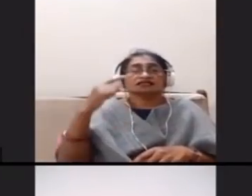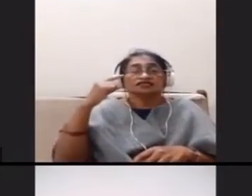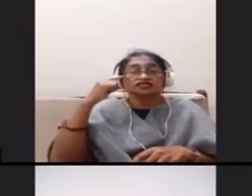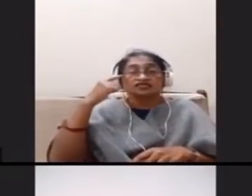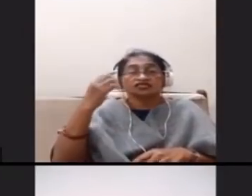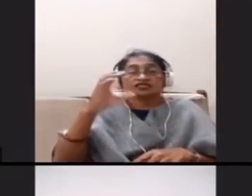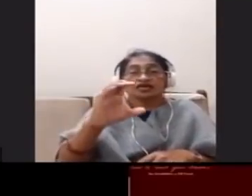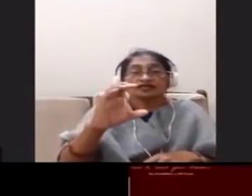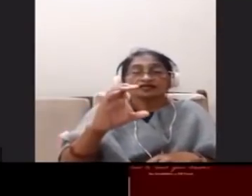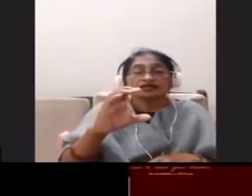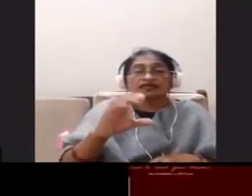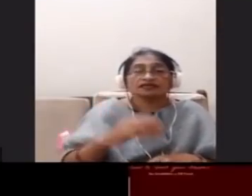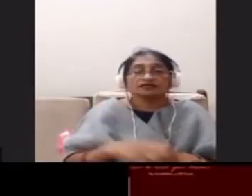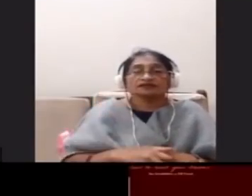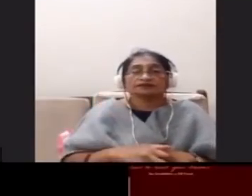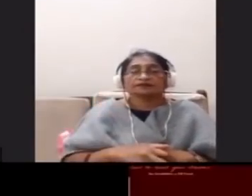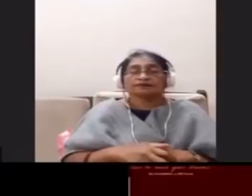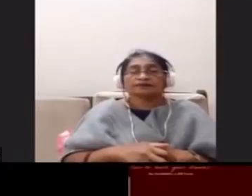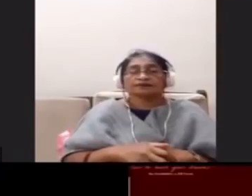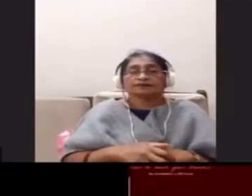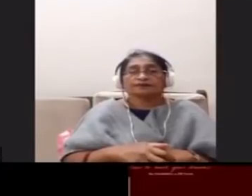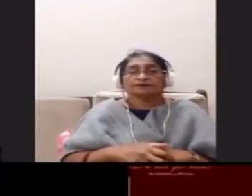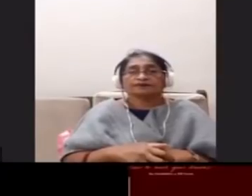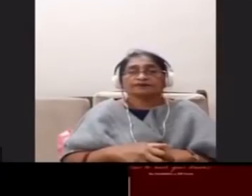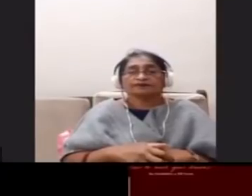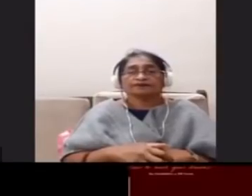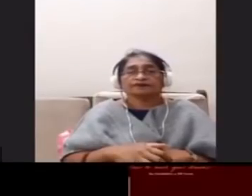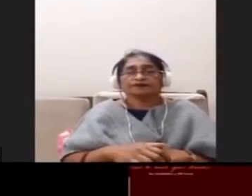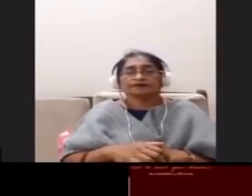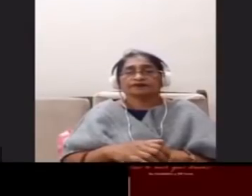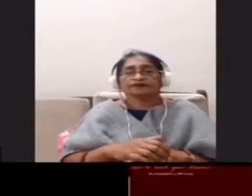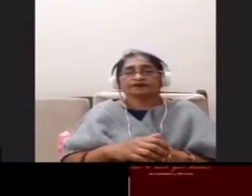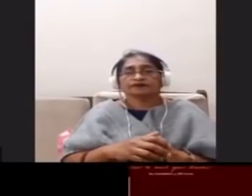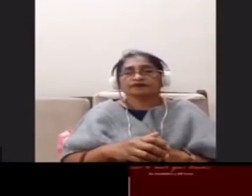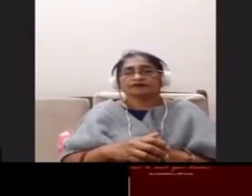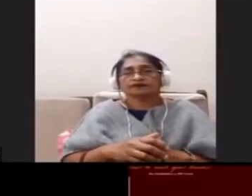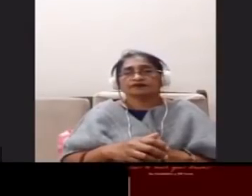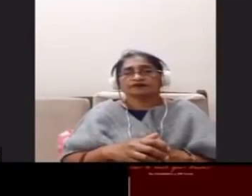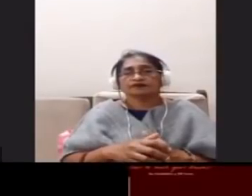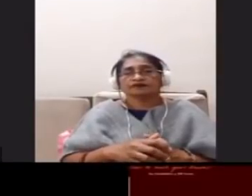after, the British Empire, with the crown jewel being India.